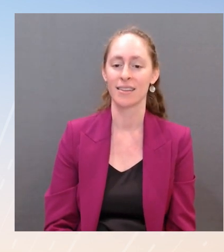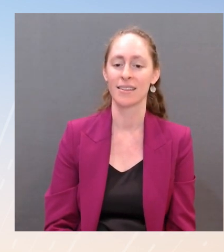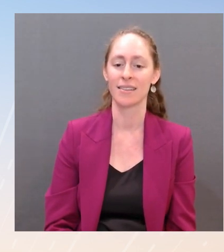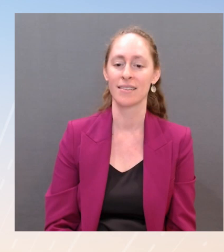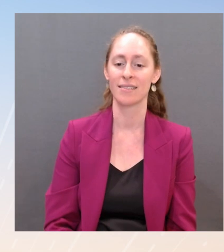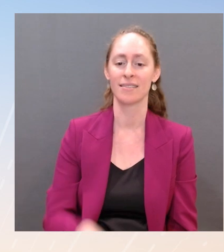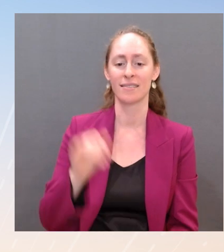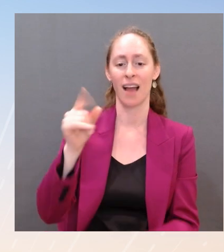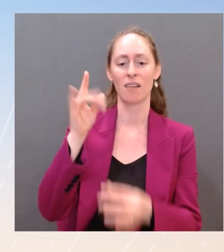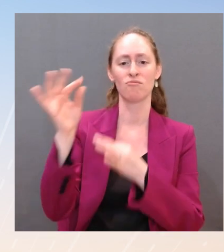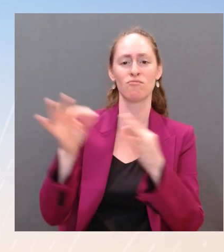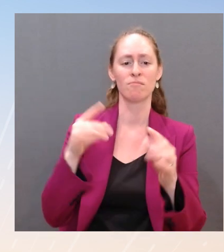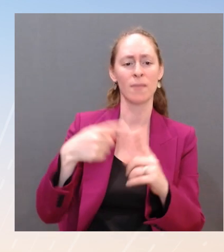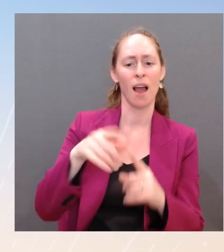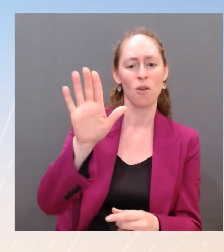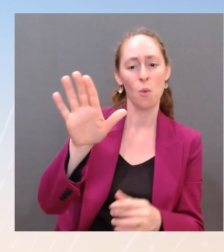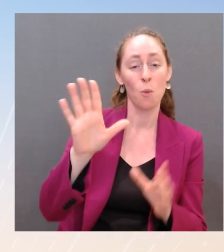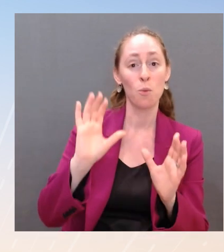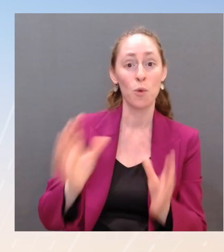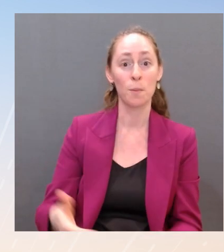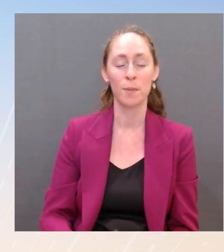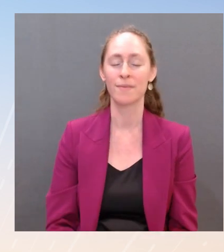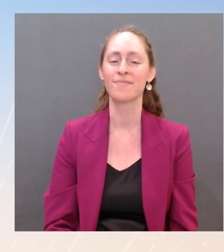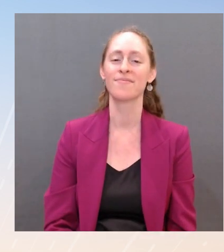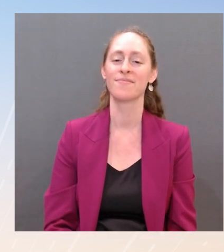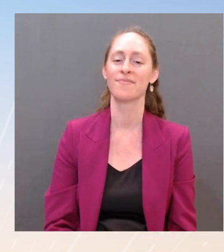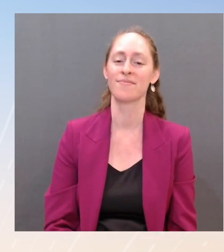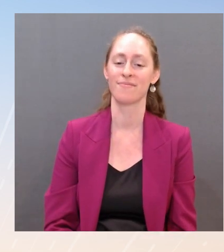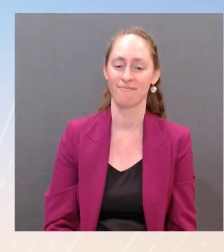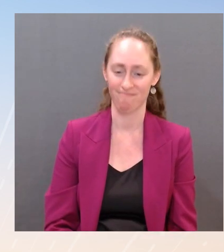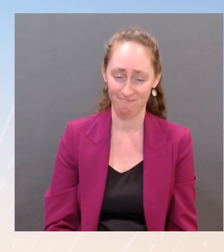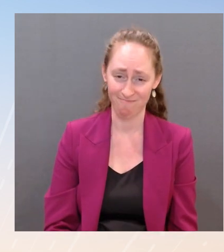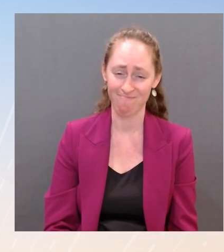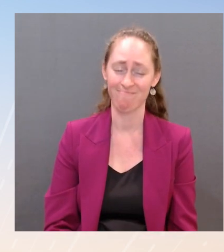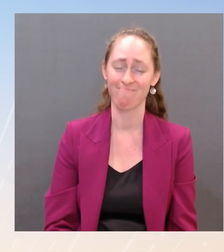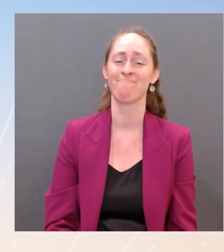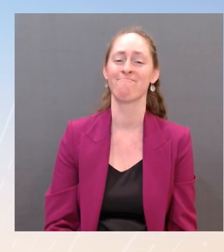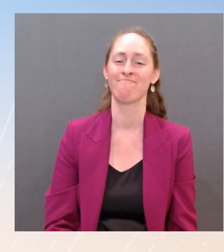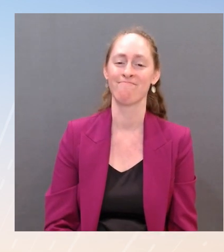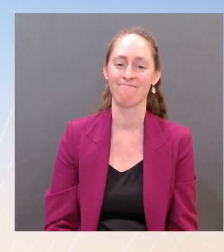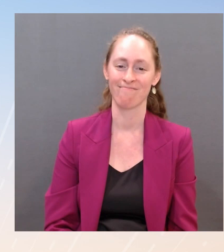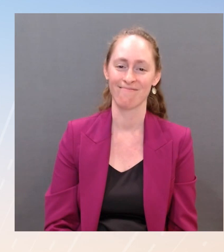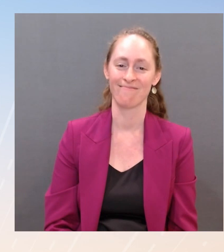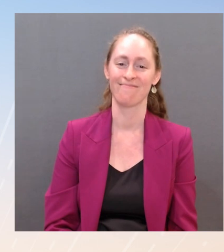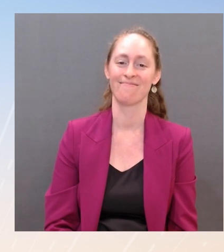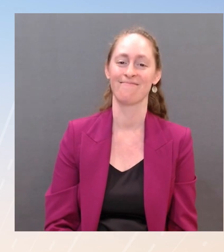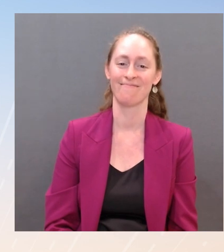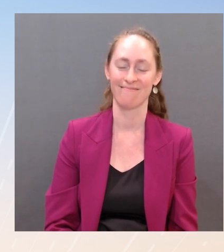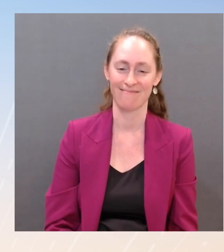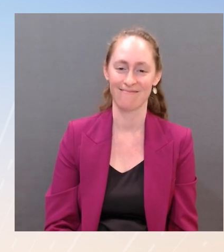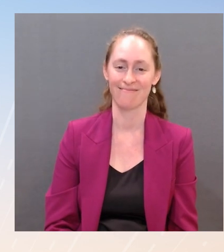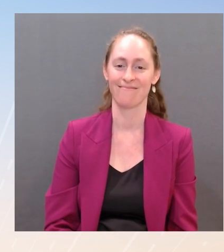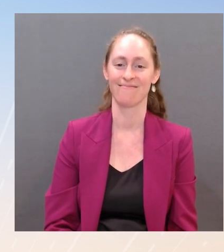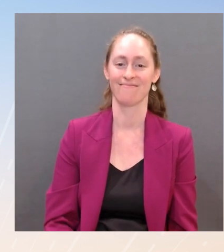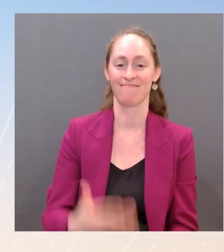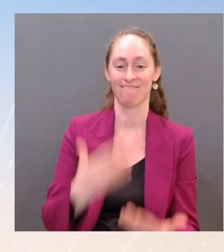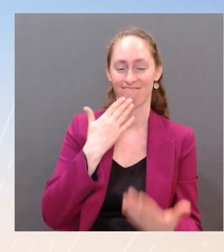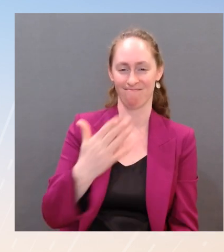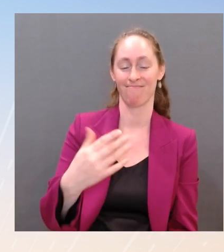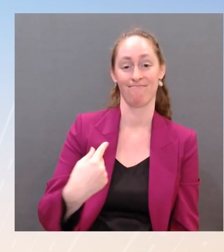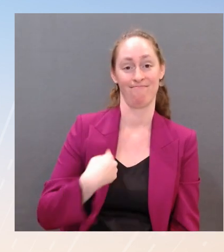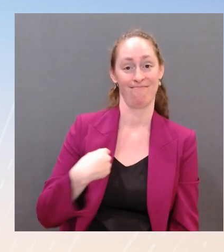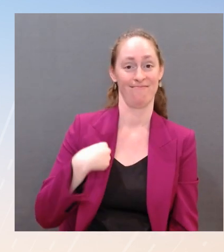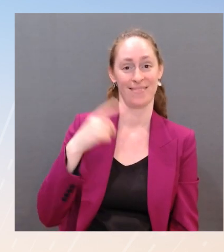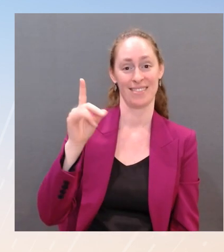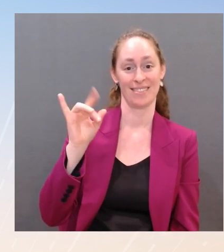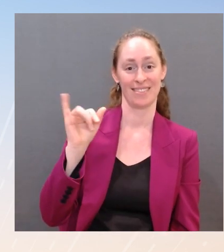afternoon? For sure. Well, thank you guys so much for allowing this to happen. I'm Diana Chow. Like Juan, I'm an immigrant. I'm from a